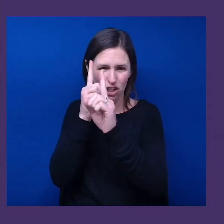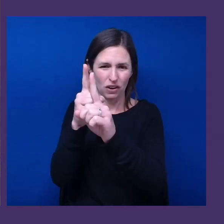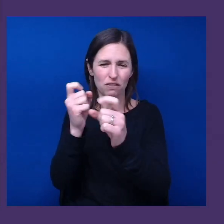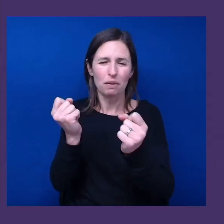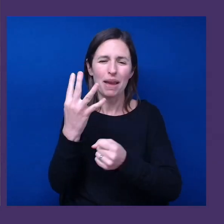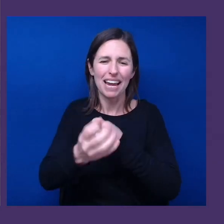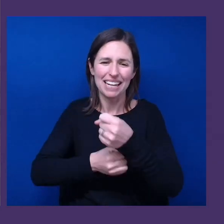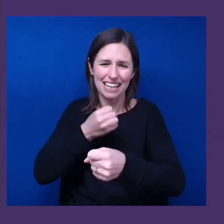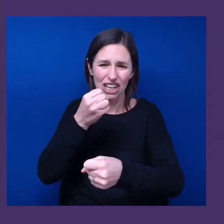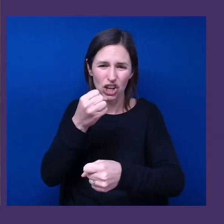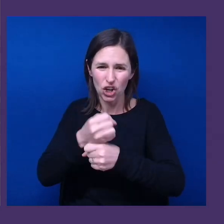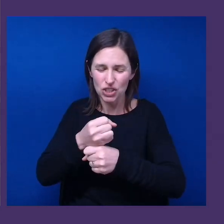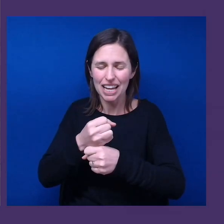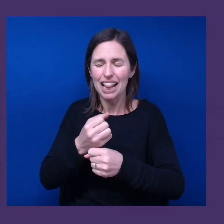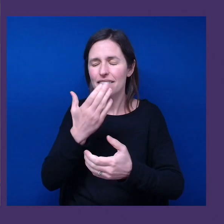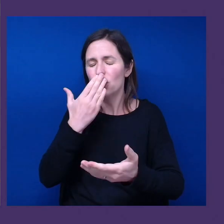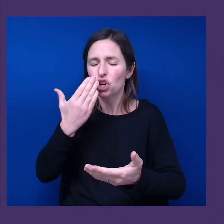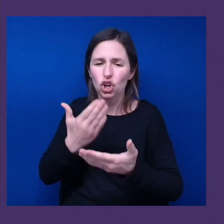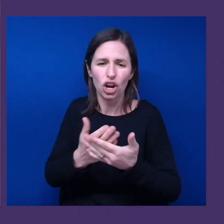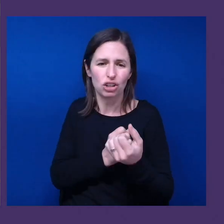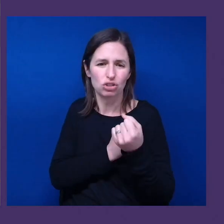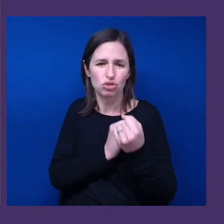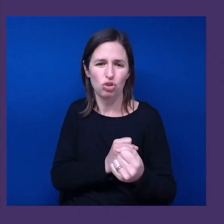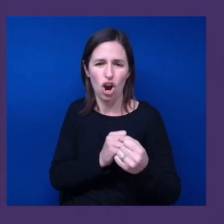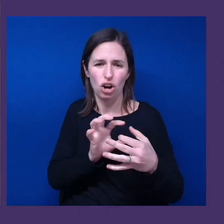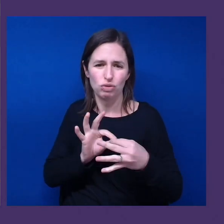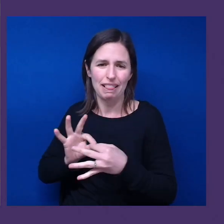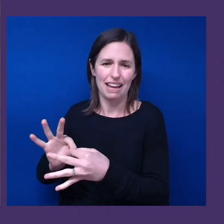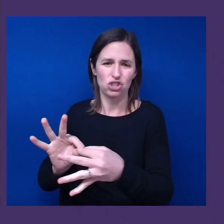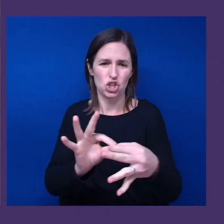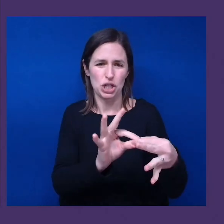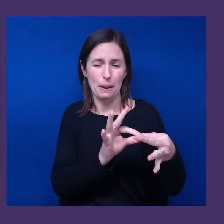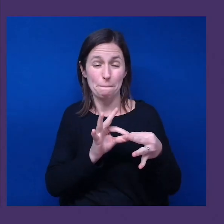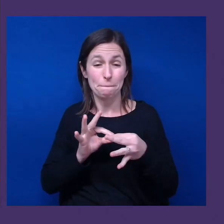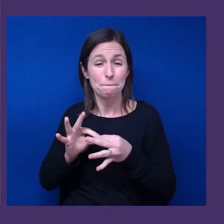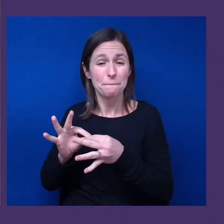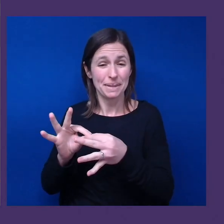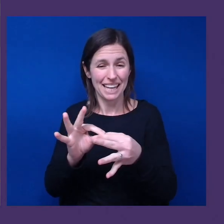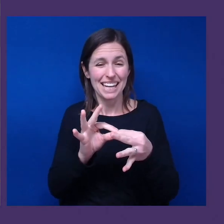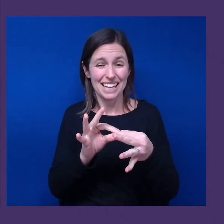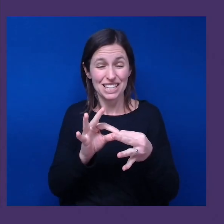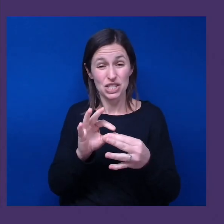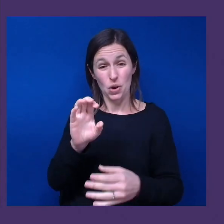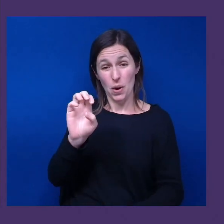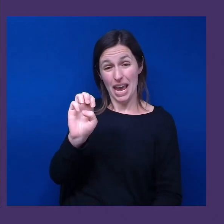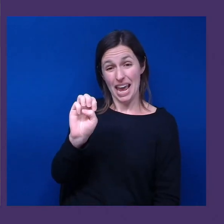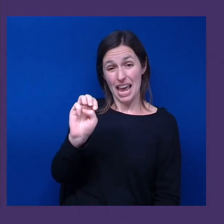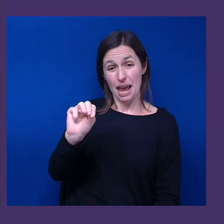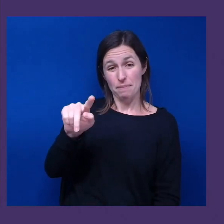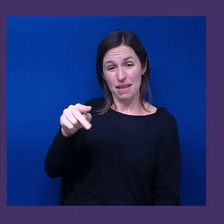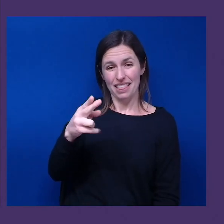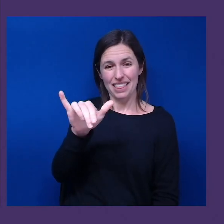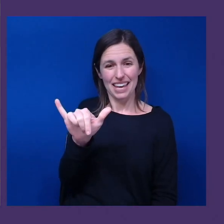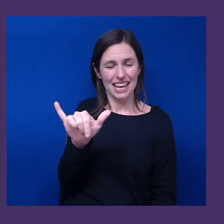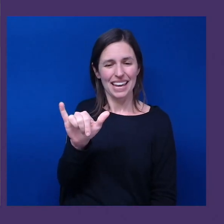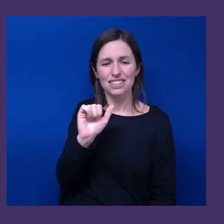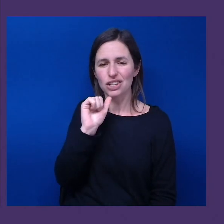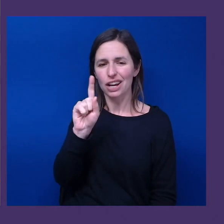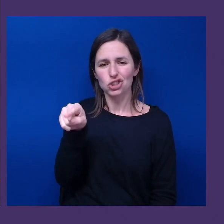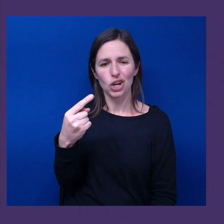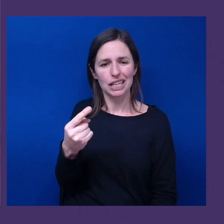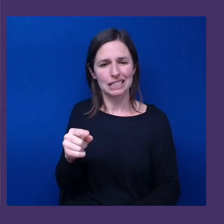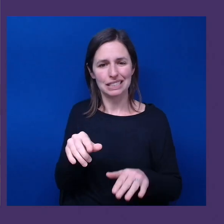trust relationships in the organization. And I know that the empathy, goes all the way to the top, and that's part of our